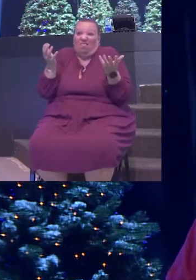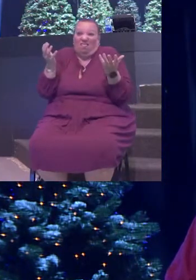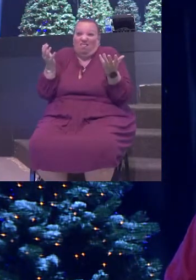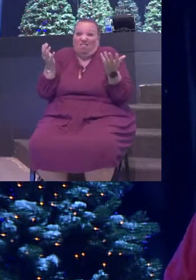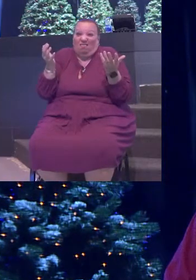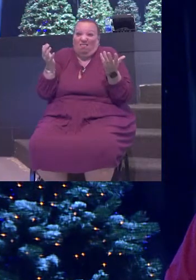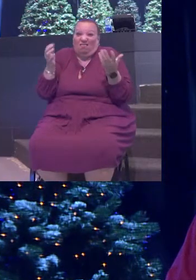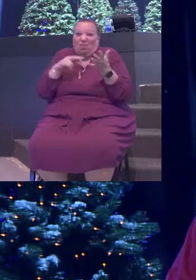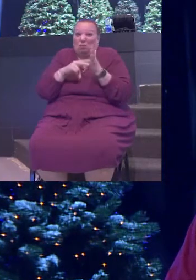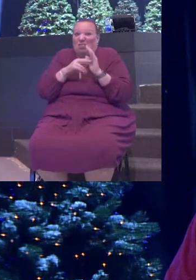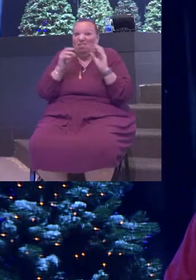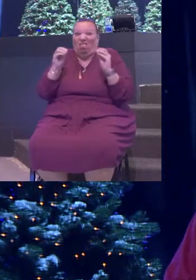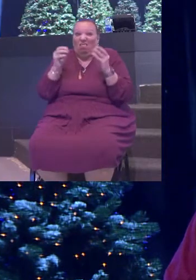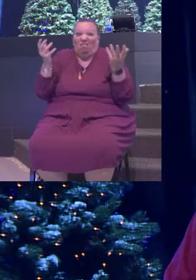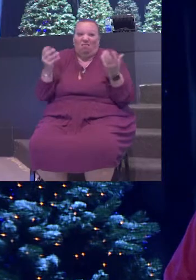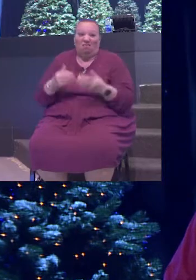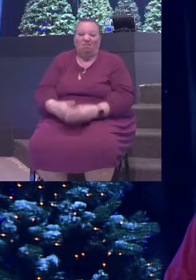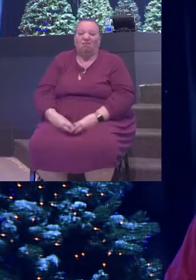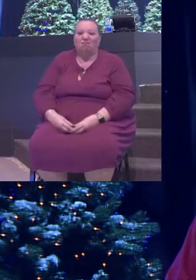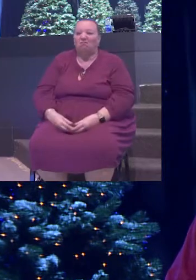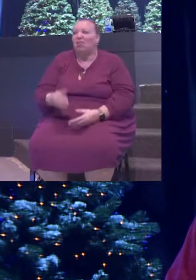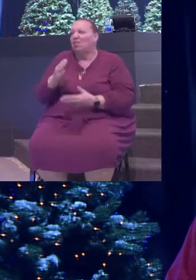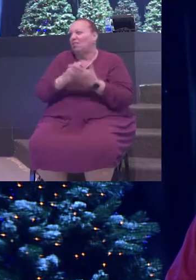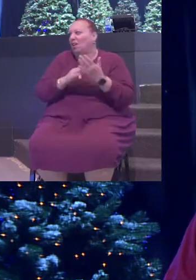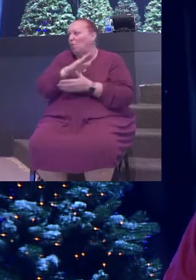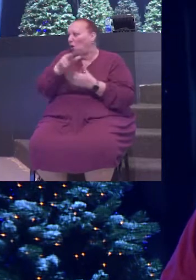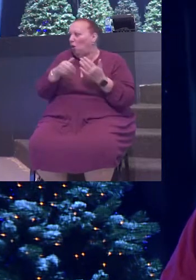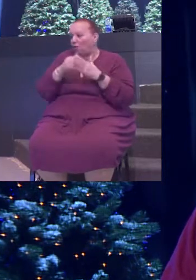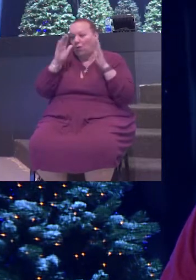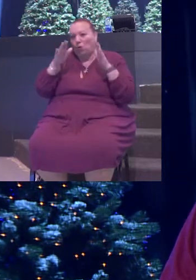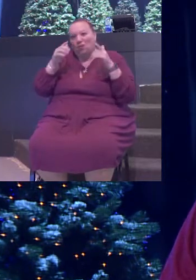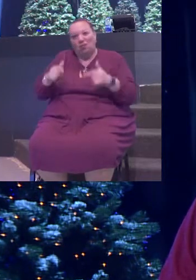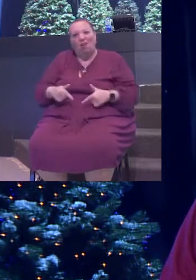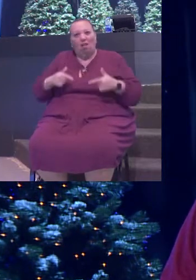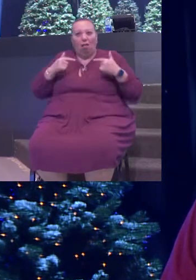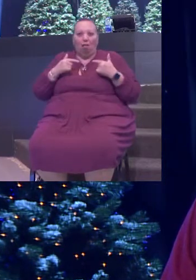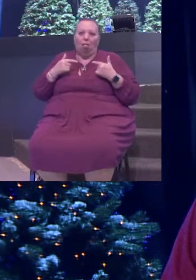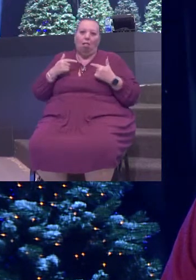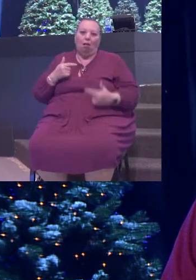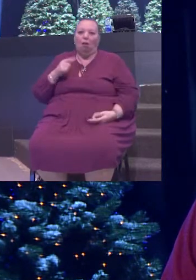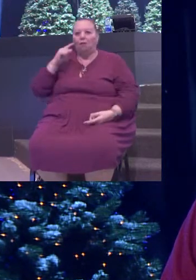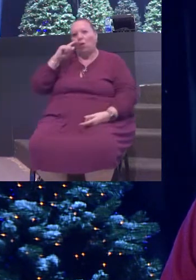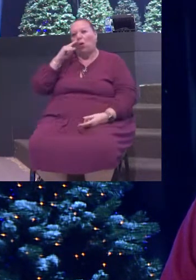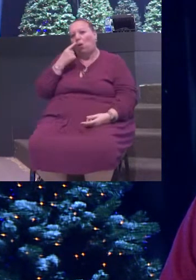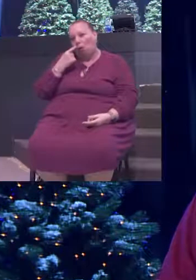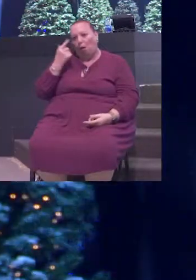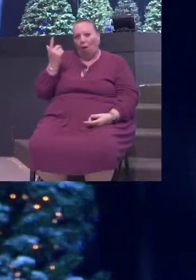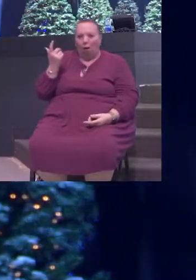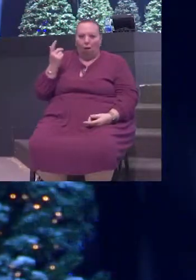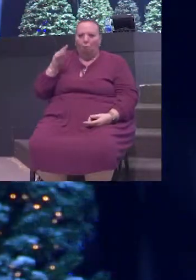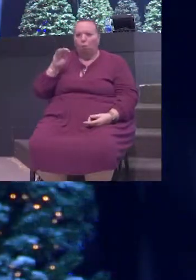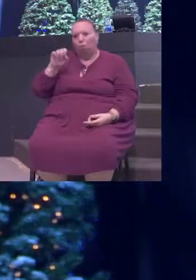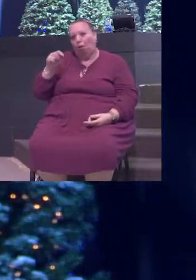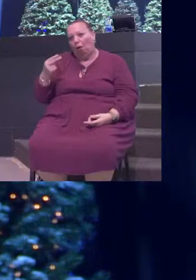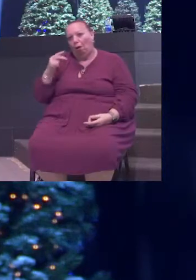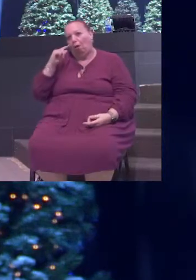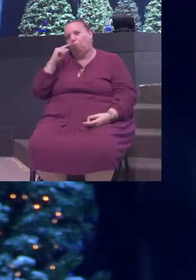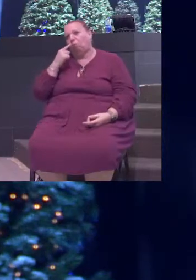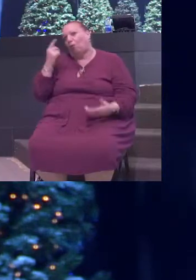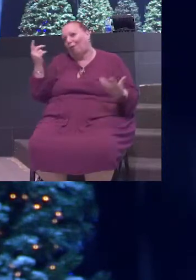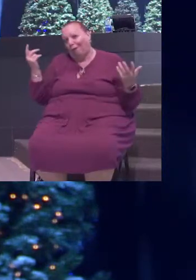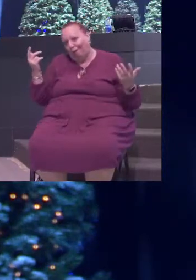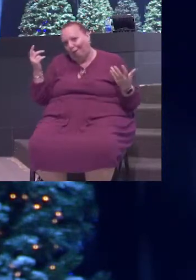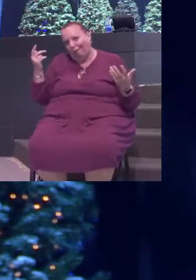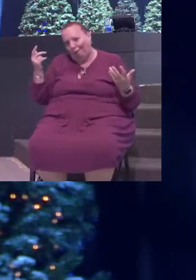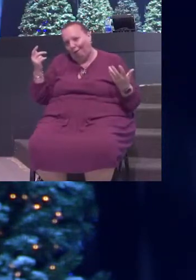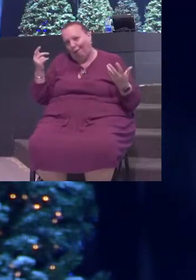is amazing. I mean, for some, for all of its wonder, life is just ho-hum. It's blah, it's boring. Despite